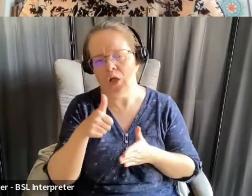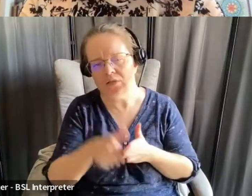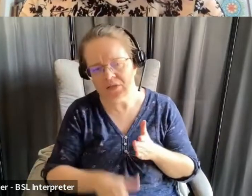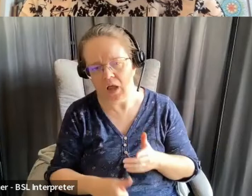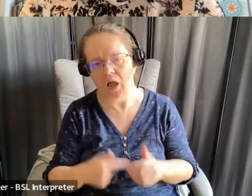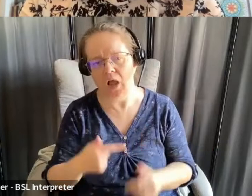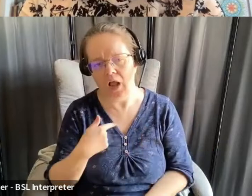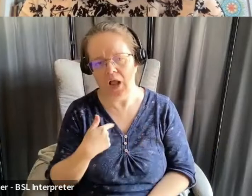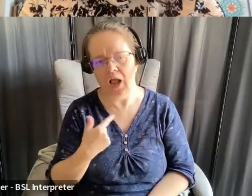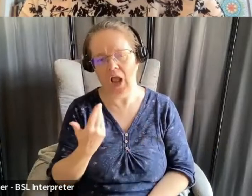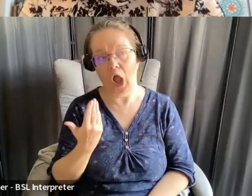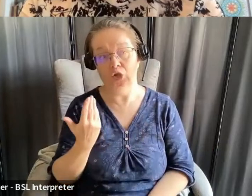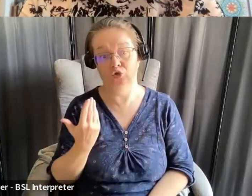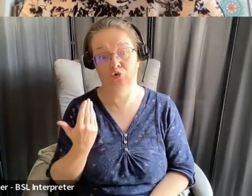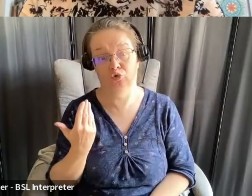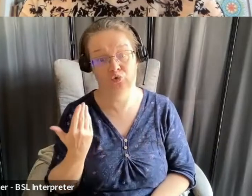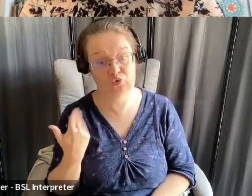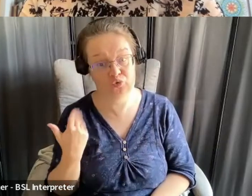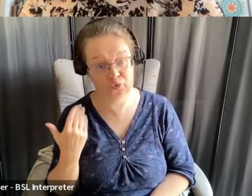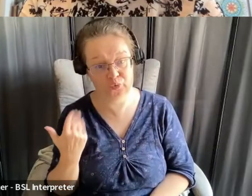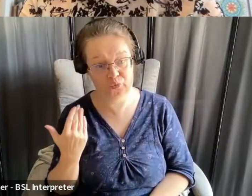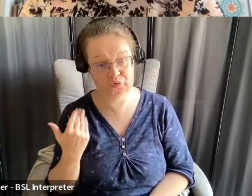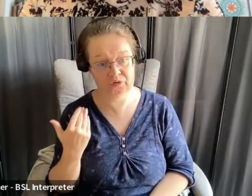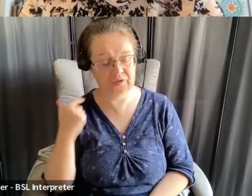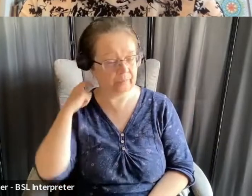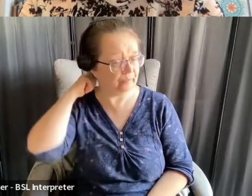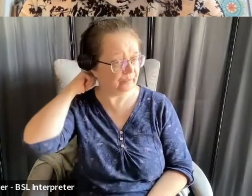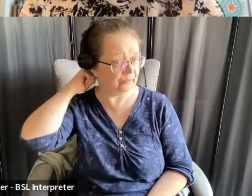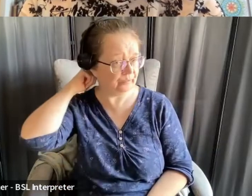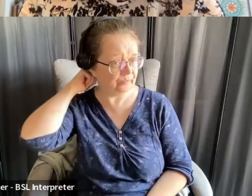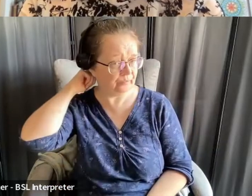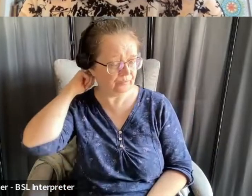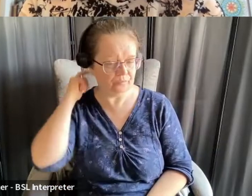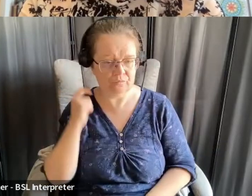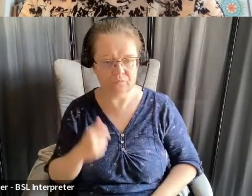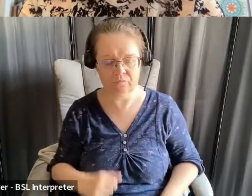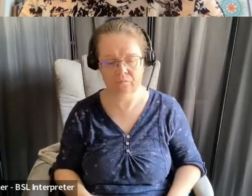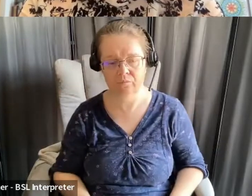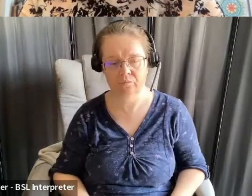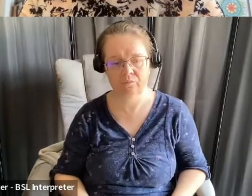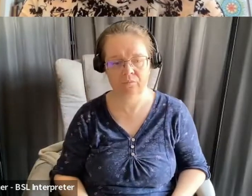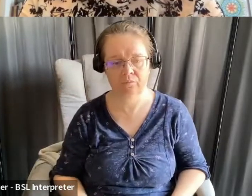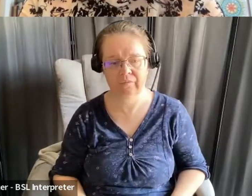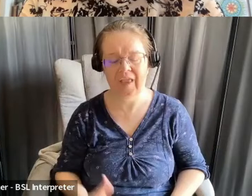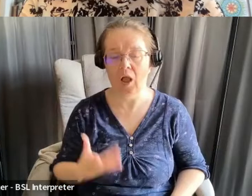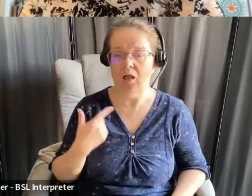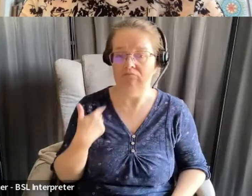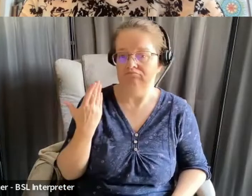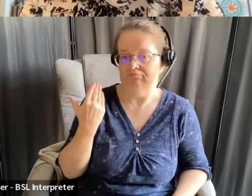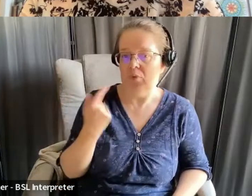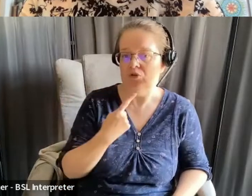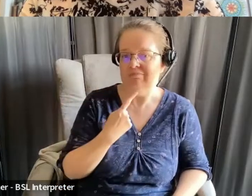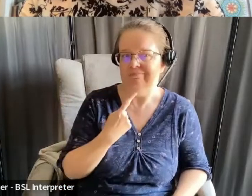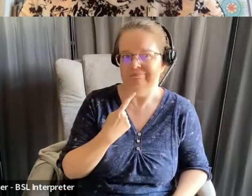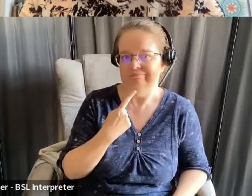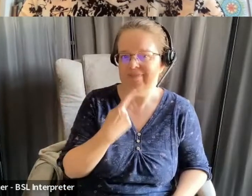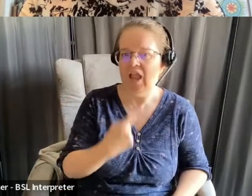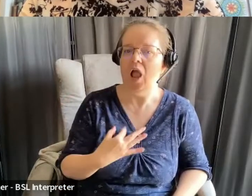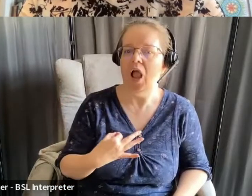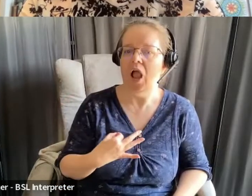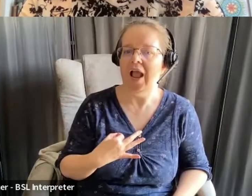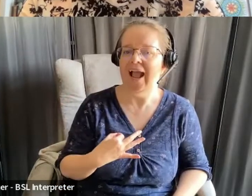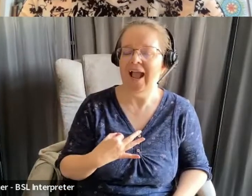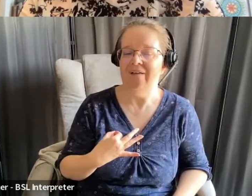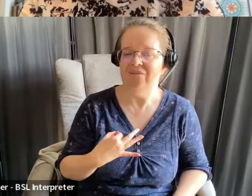to take the view, and it was a deeply prejudicial view in reality, that voluntary work was something I